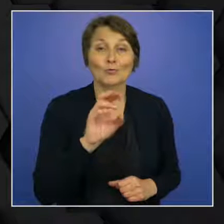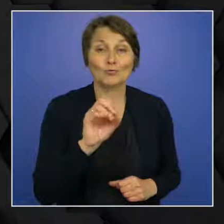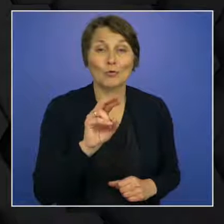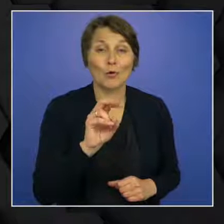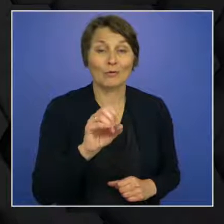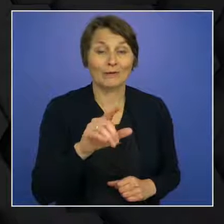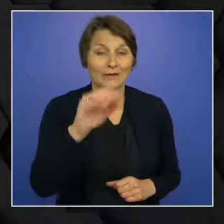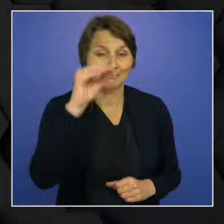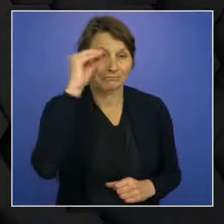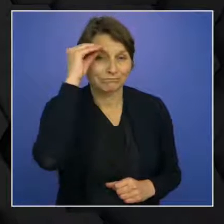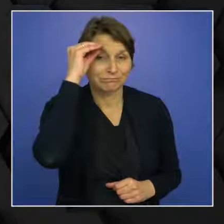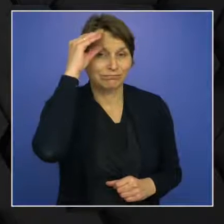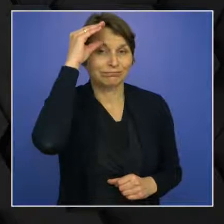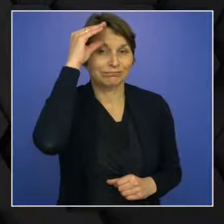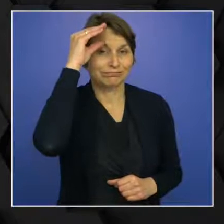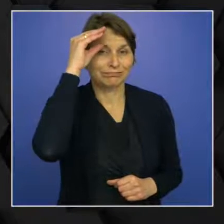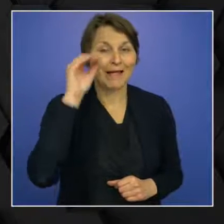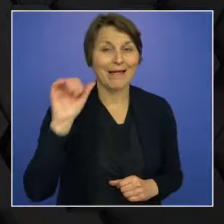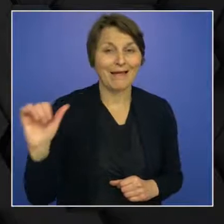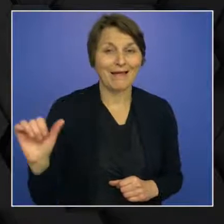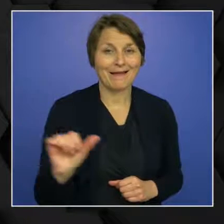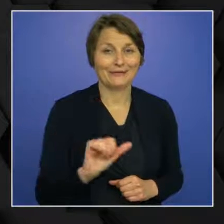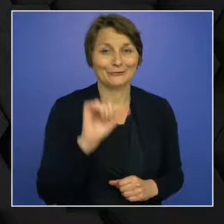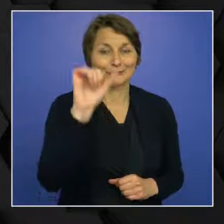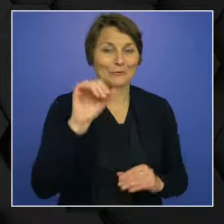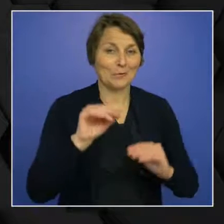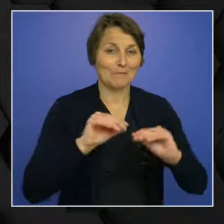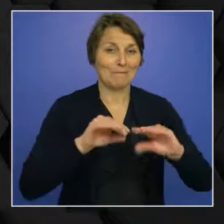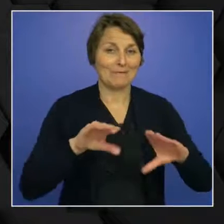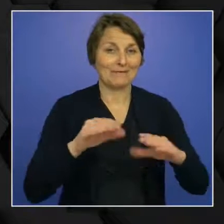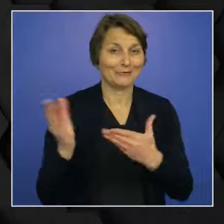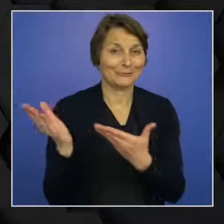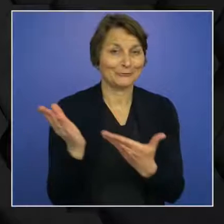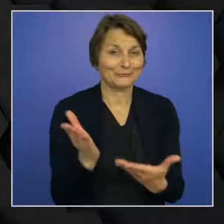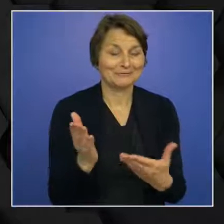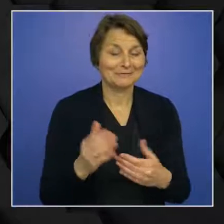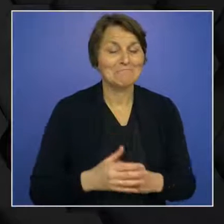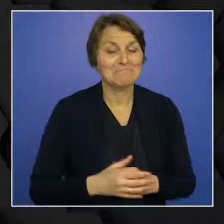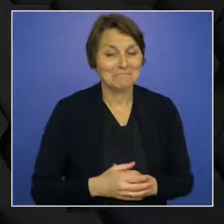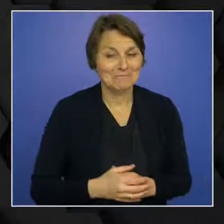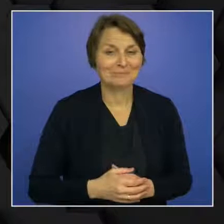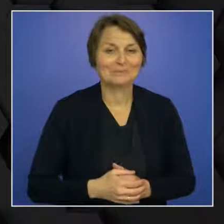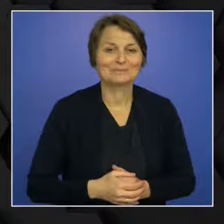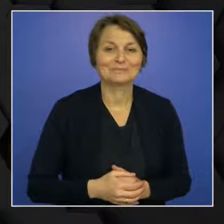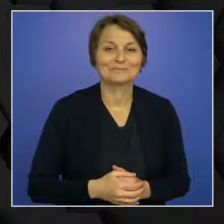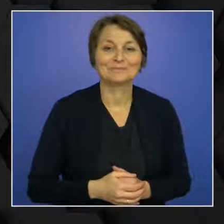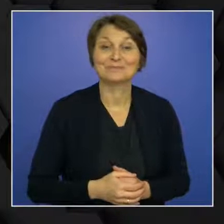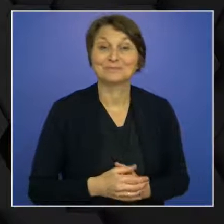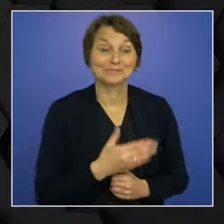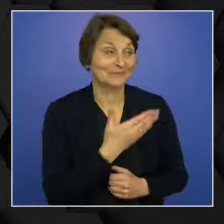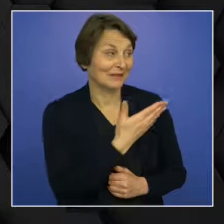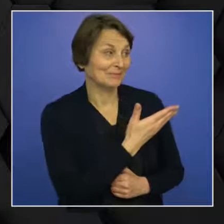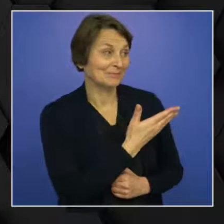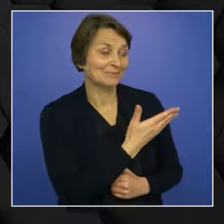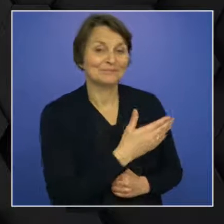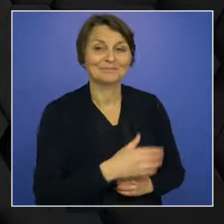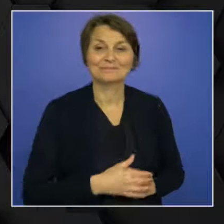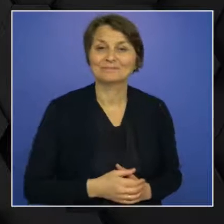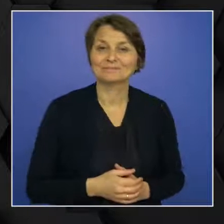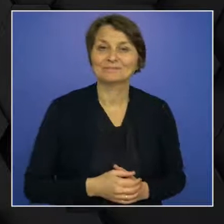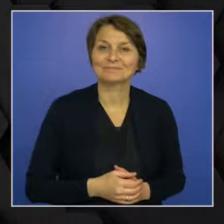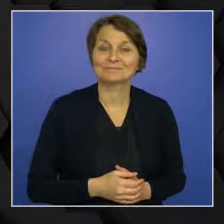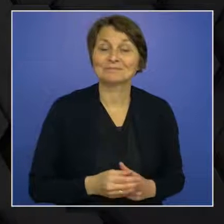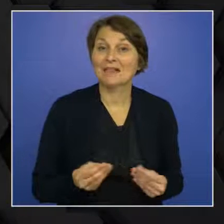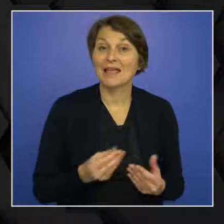I'll be excited to hear his take on this after. Here you go. Okay. So here we are. So everything